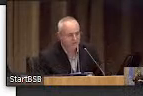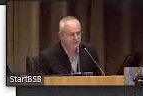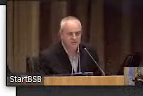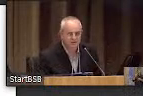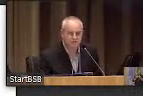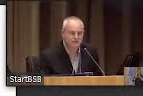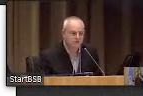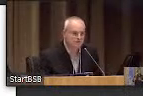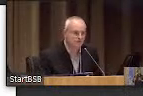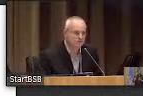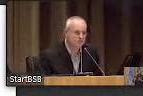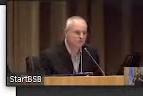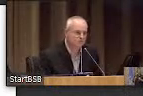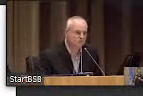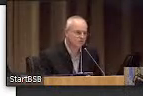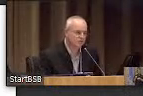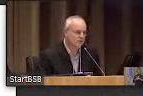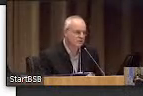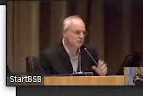CHC, using